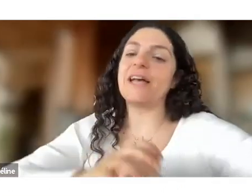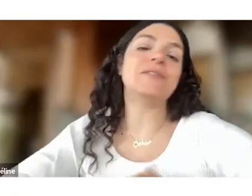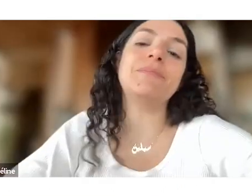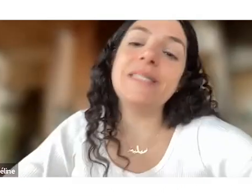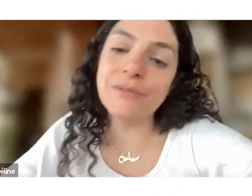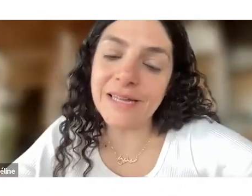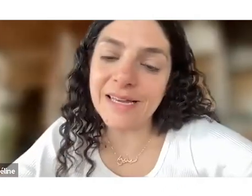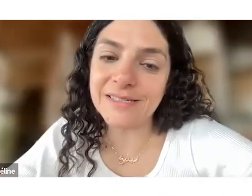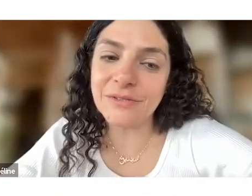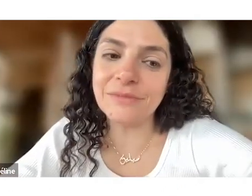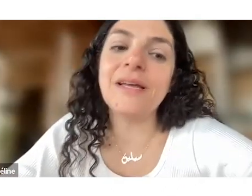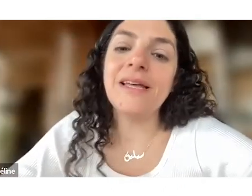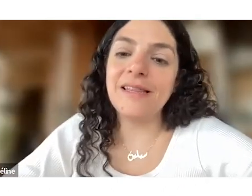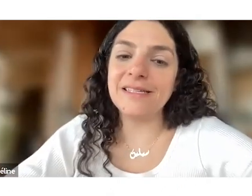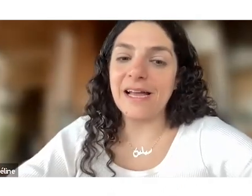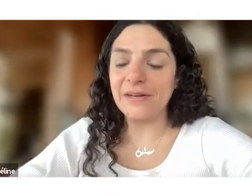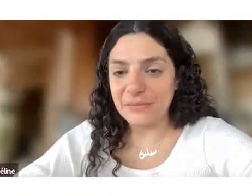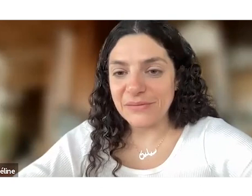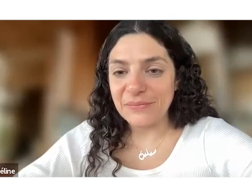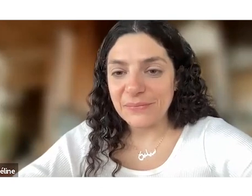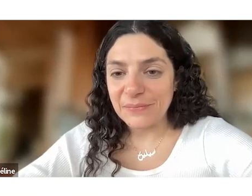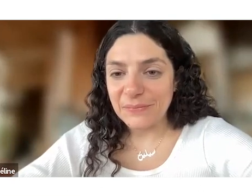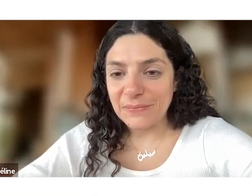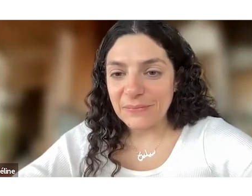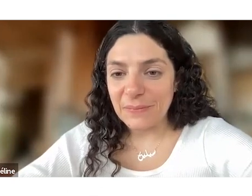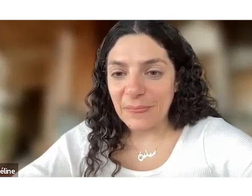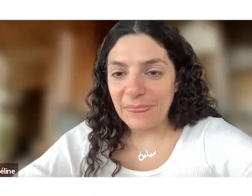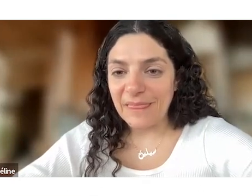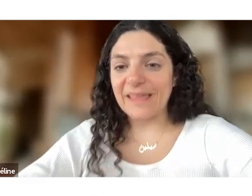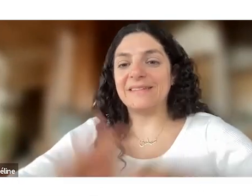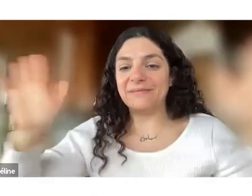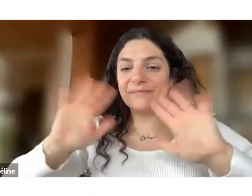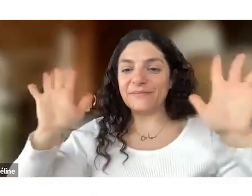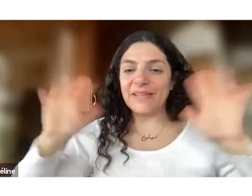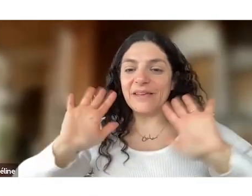over the chat. So please do link us to these items. Okay, cool. Yay.